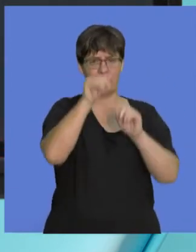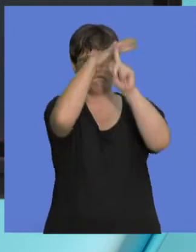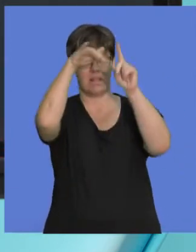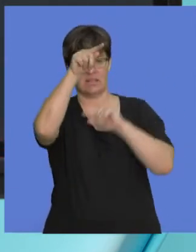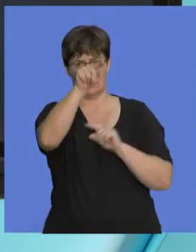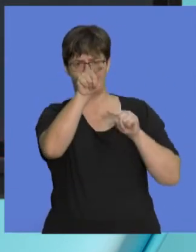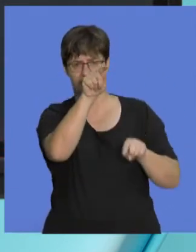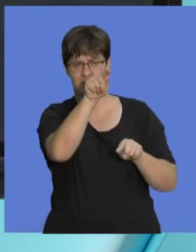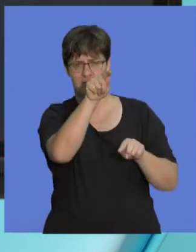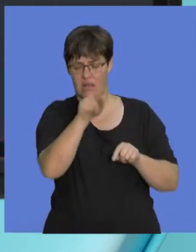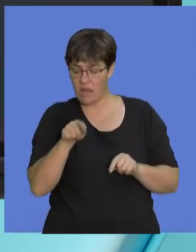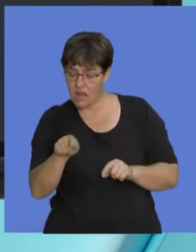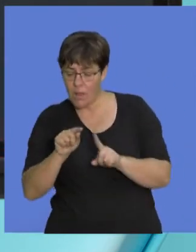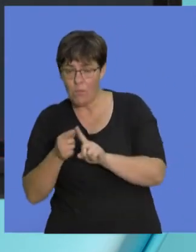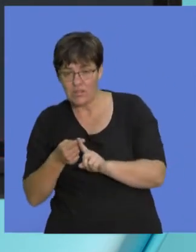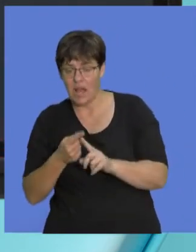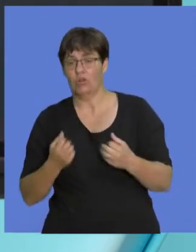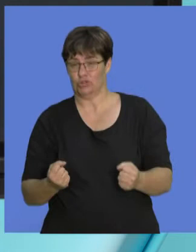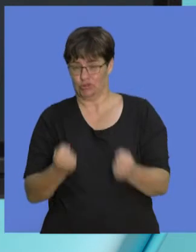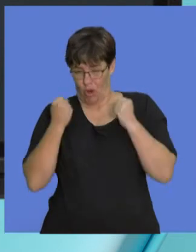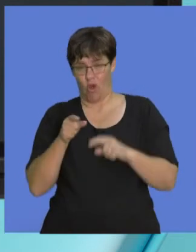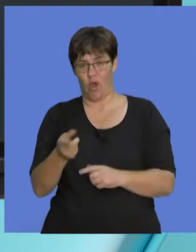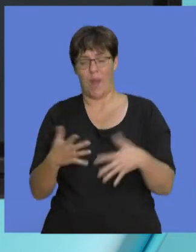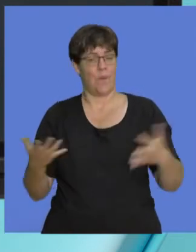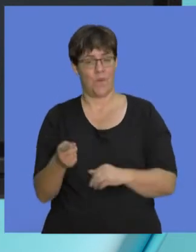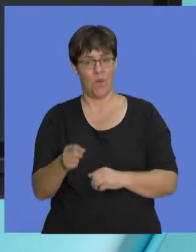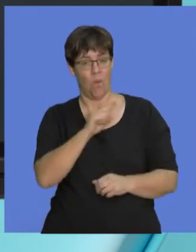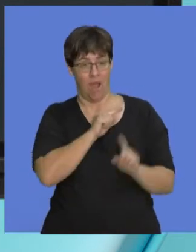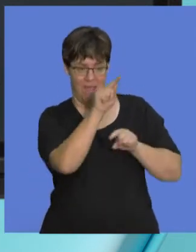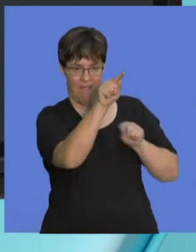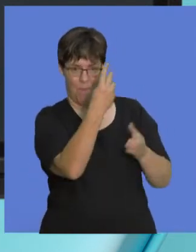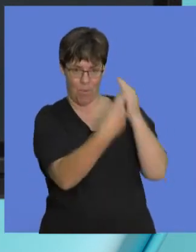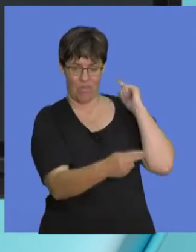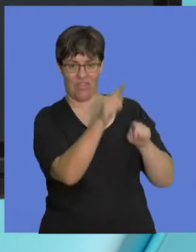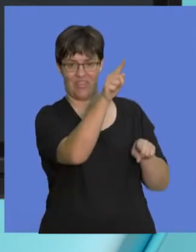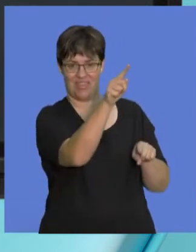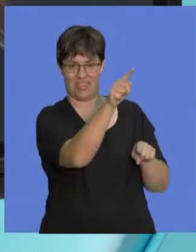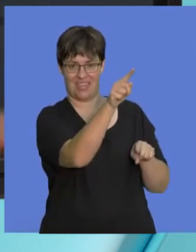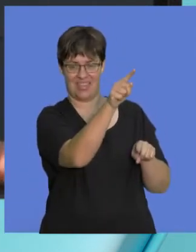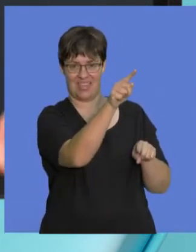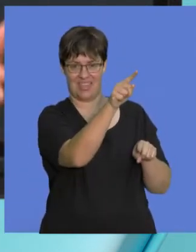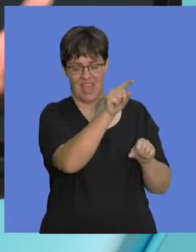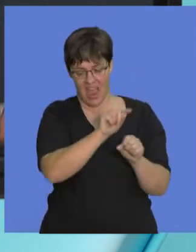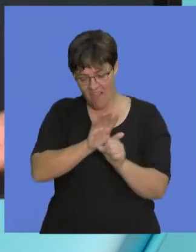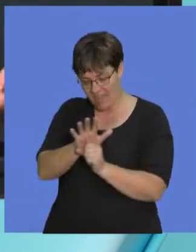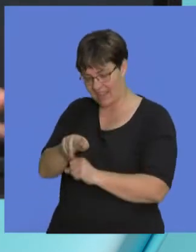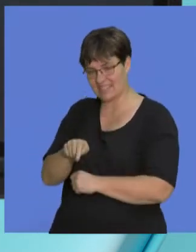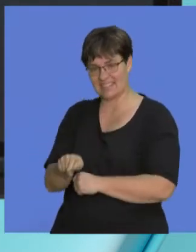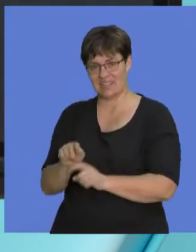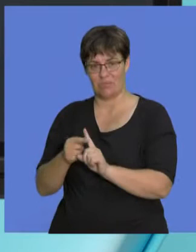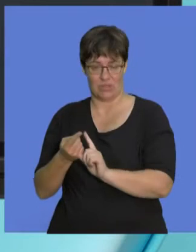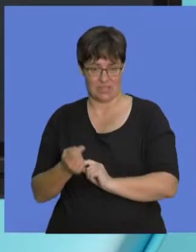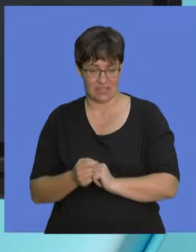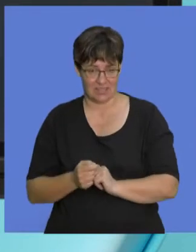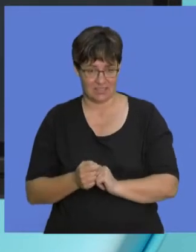about a point and how strong the field is at that point due to those two, point charges